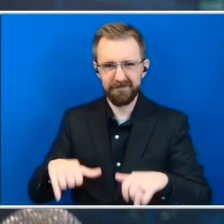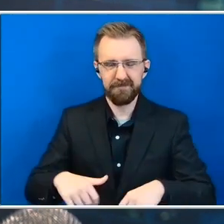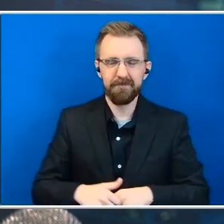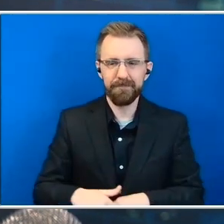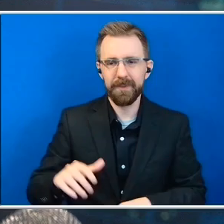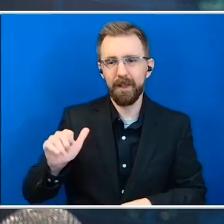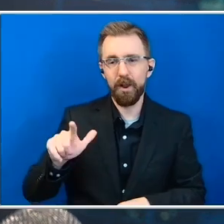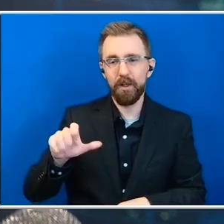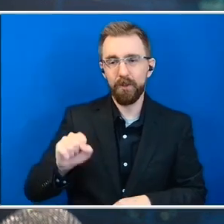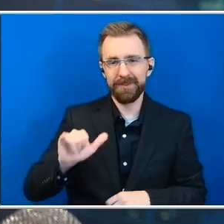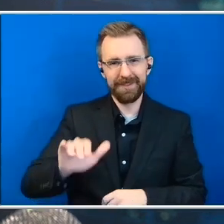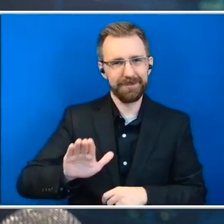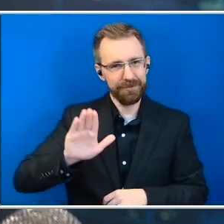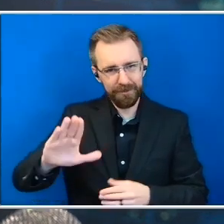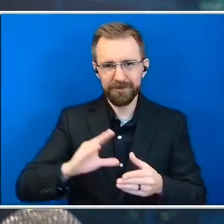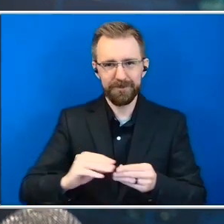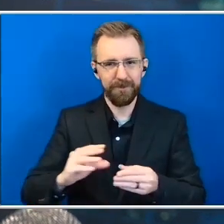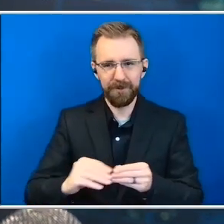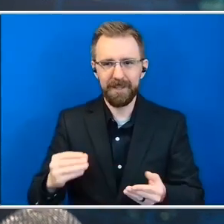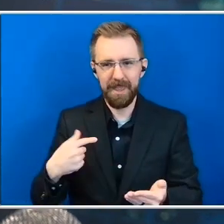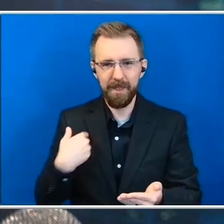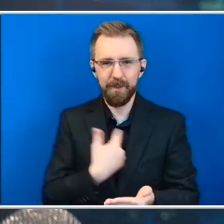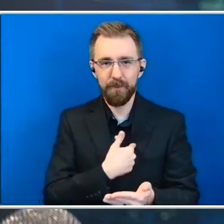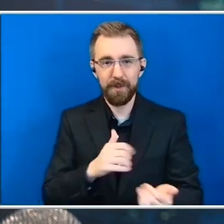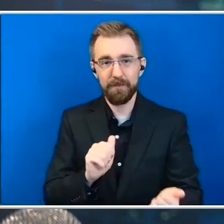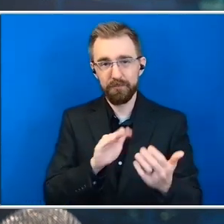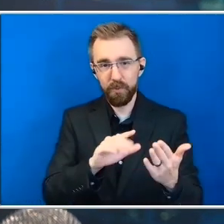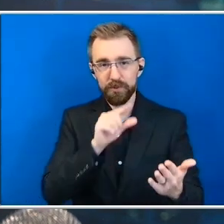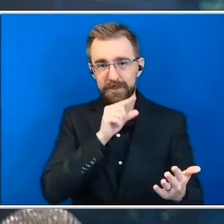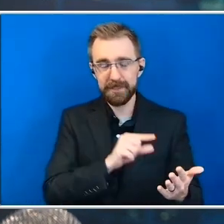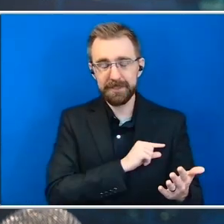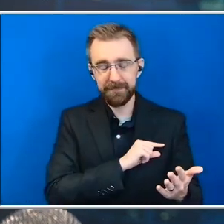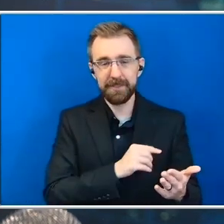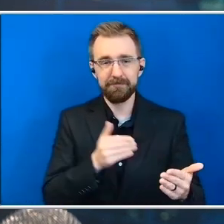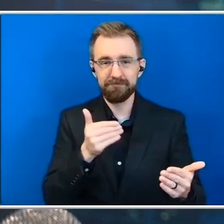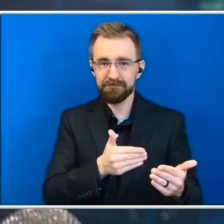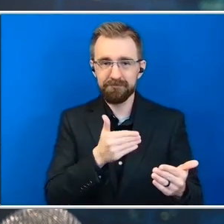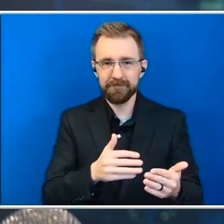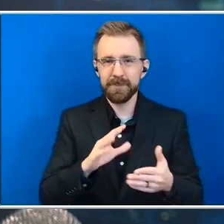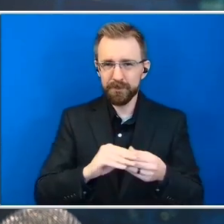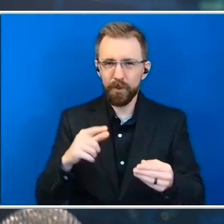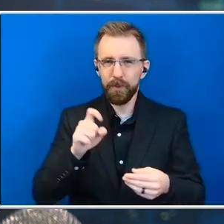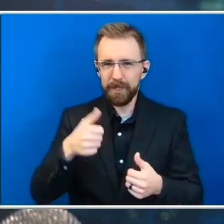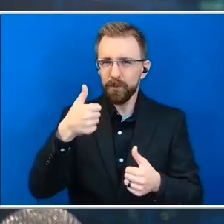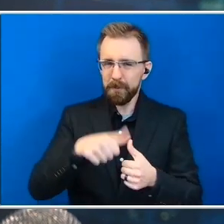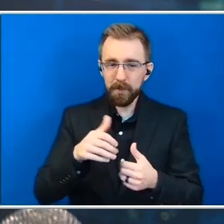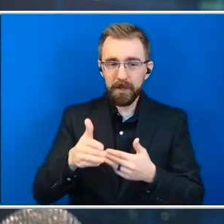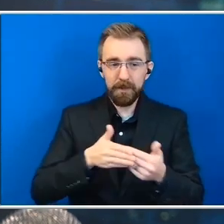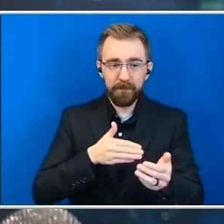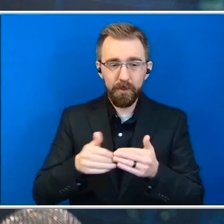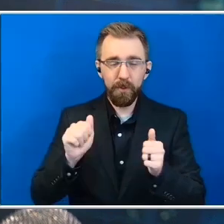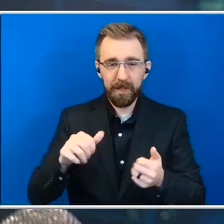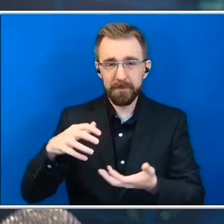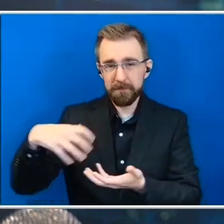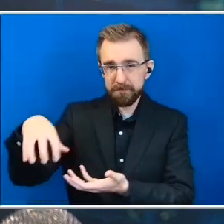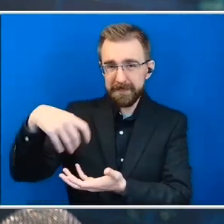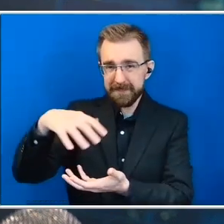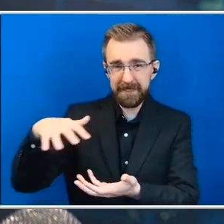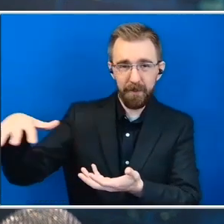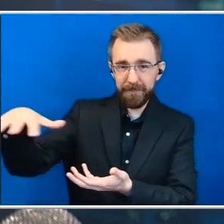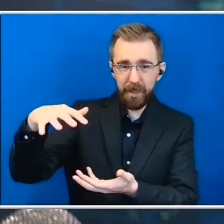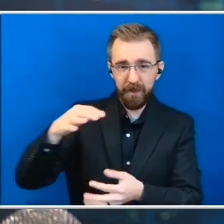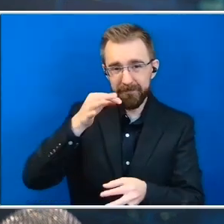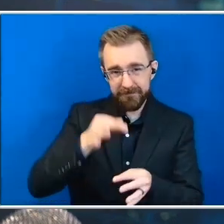story. And we approach this Thanksgiving. It's a story we need to remember, because even though it can be messy out there, faith, hope,